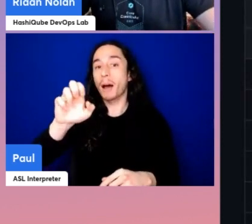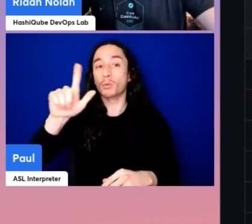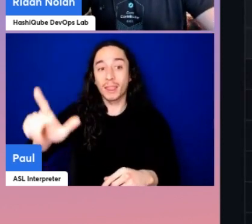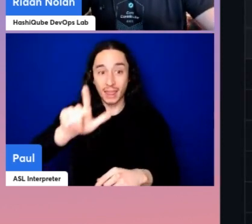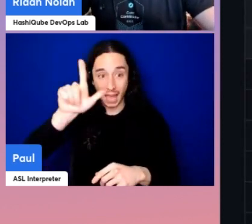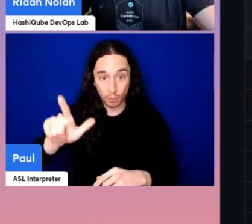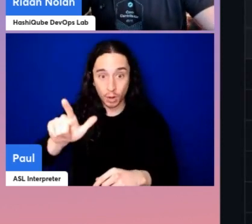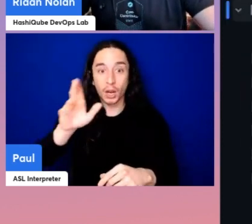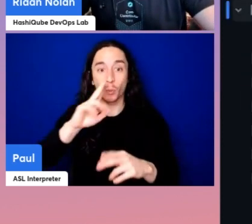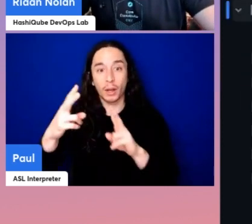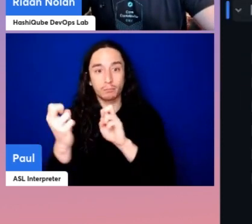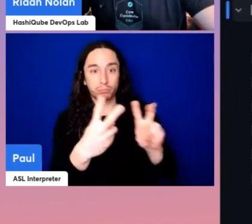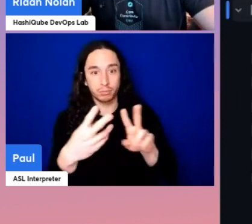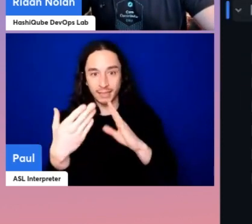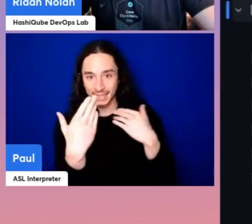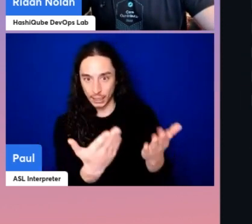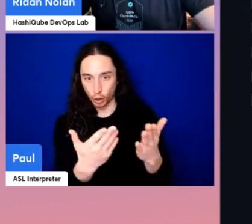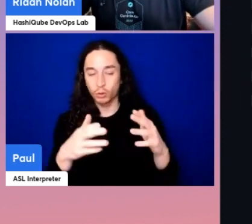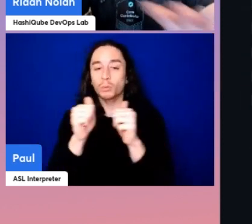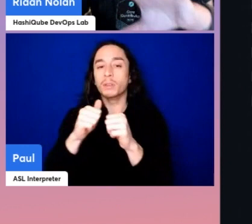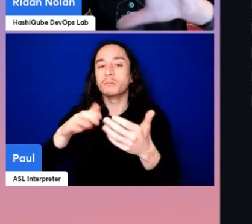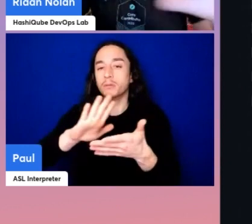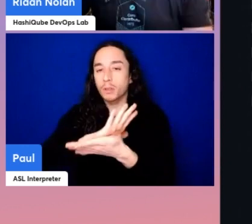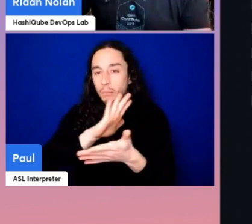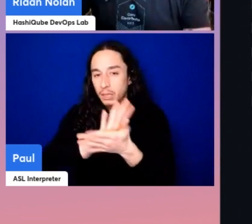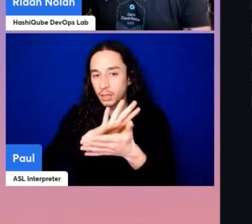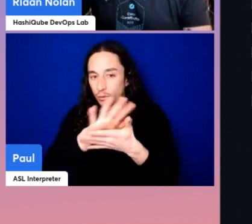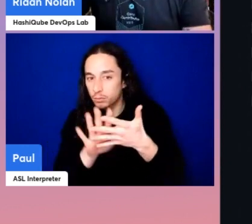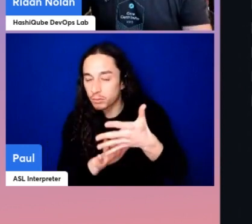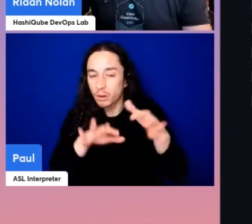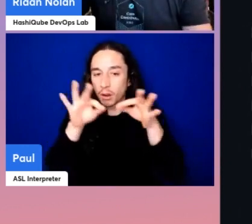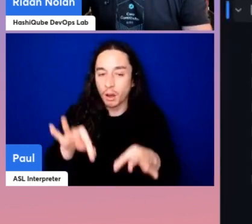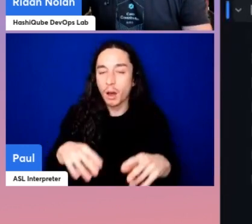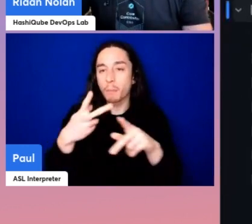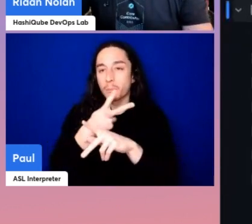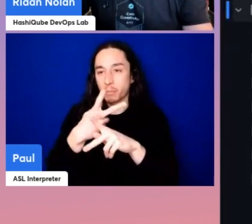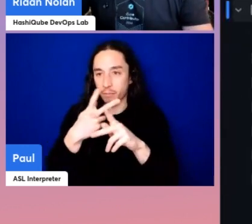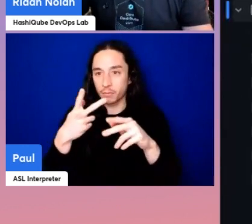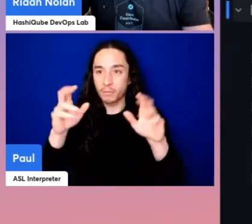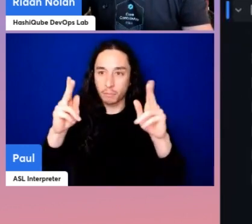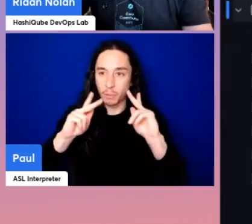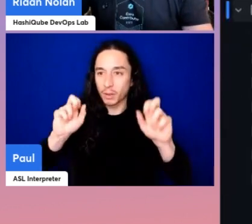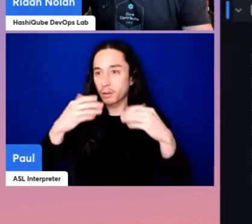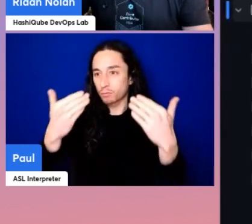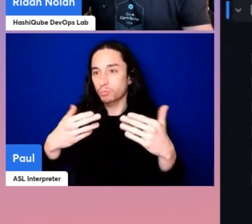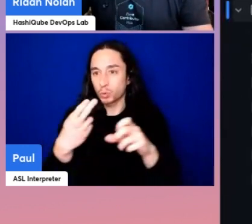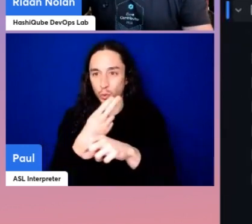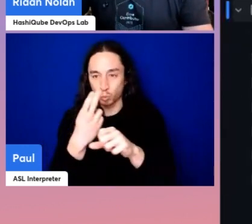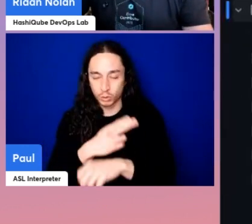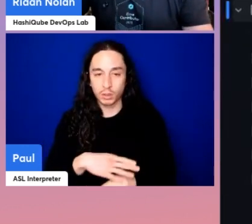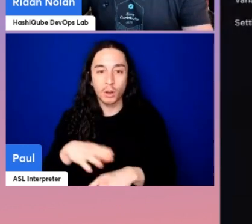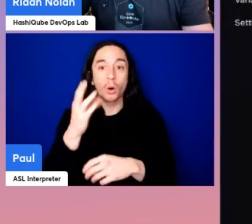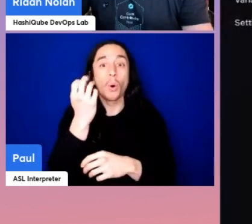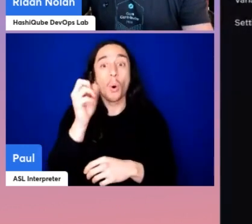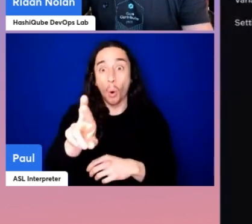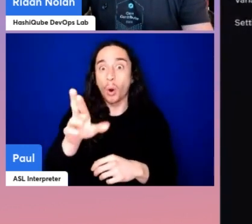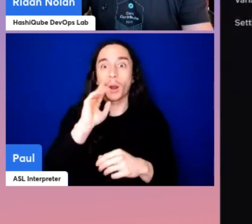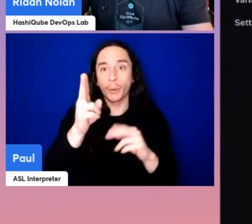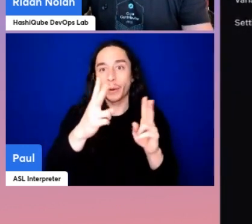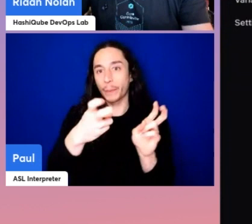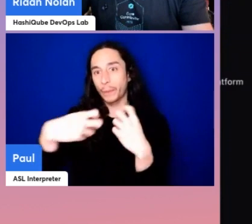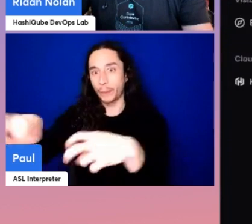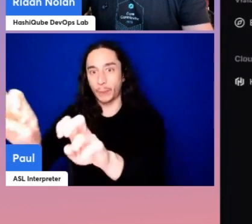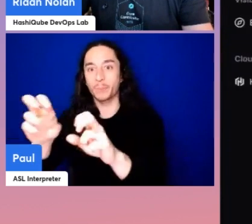in here with its little bit of a documentation that people can use, right? Or it will get sucked in